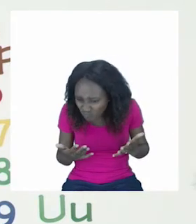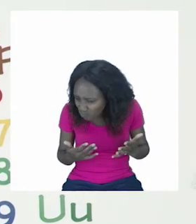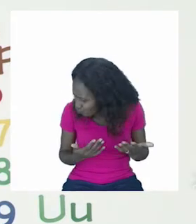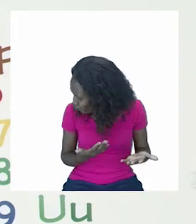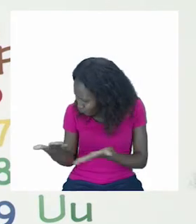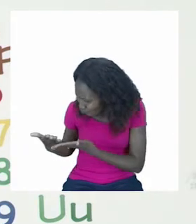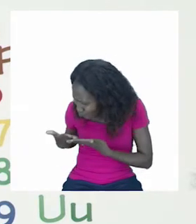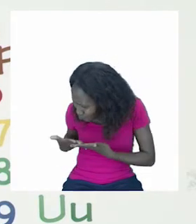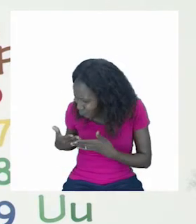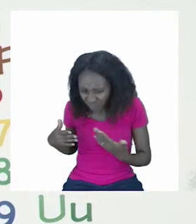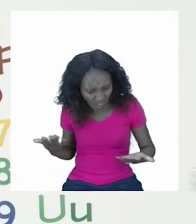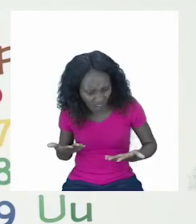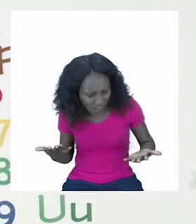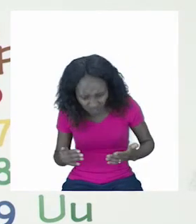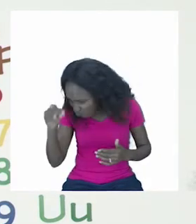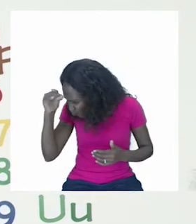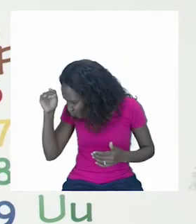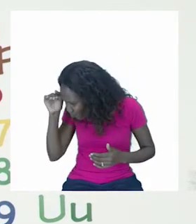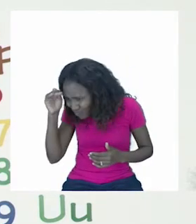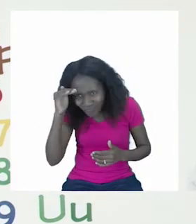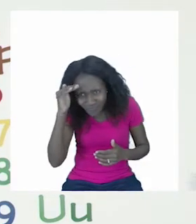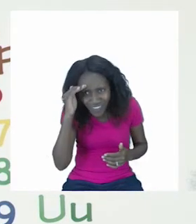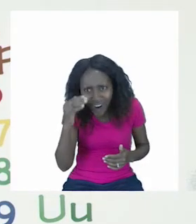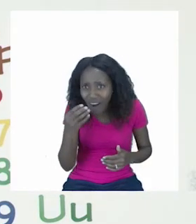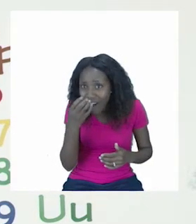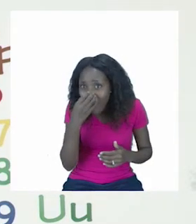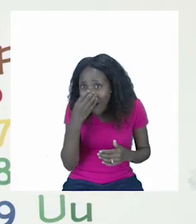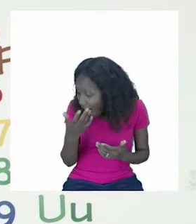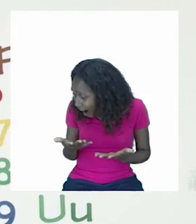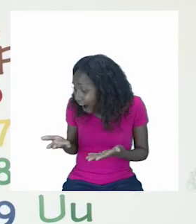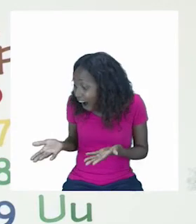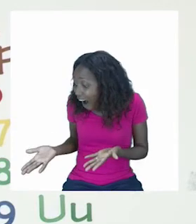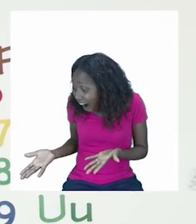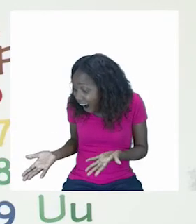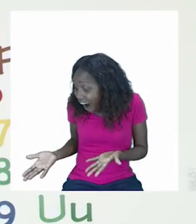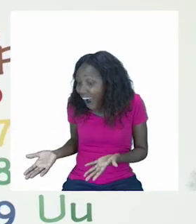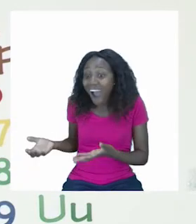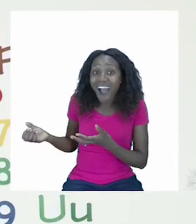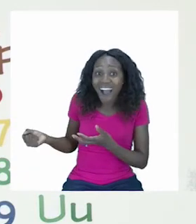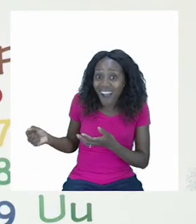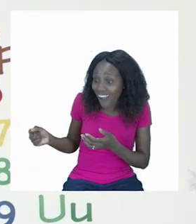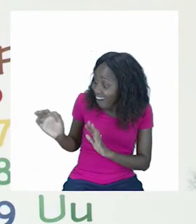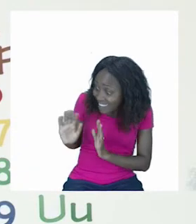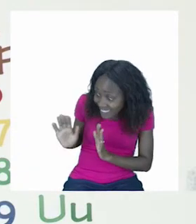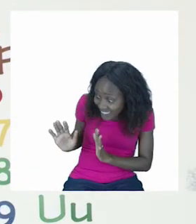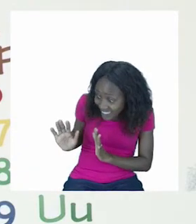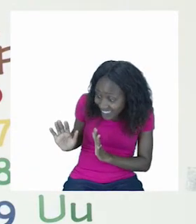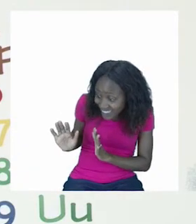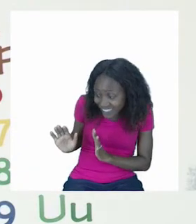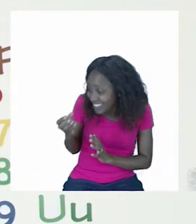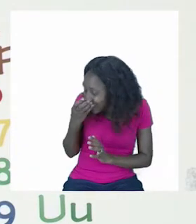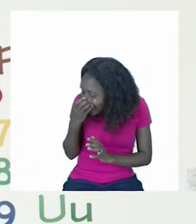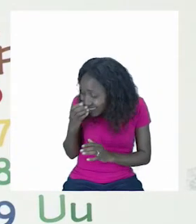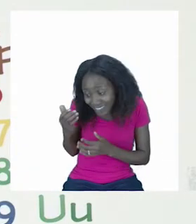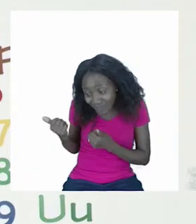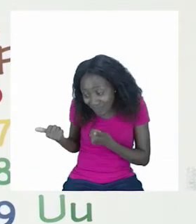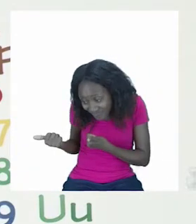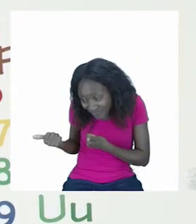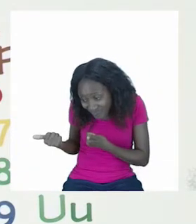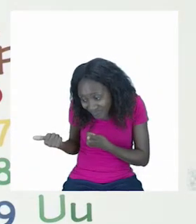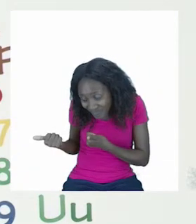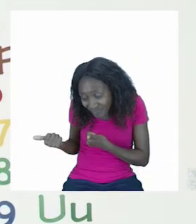helpful just now. Oh, there he is. Hello, Zashi.